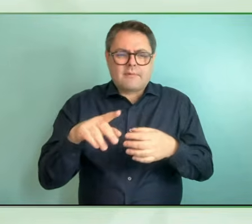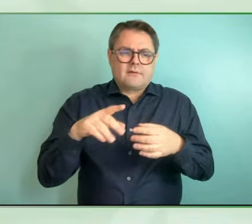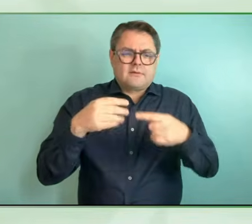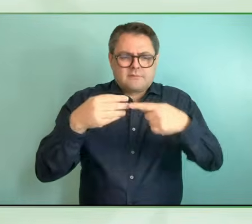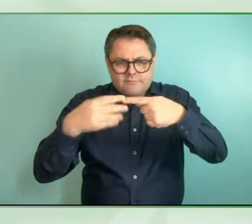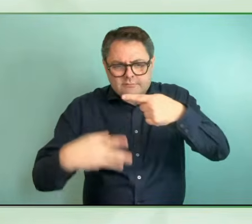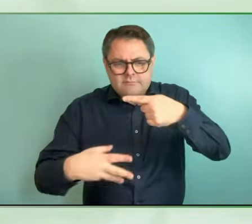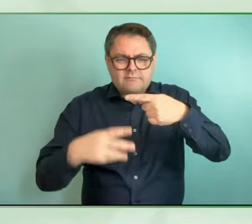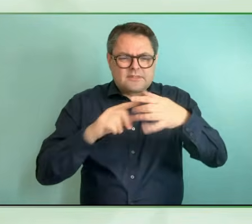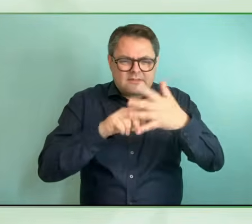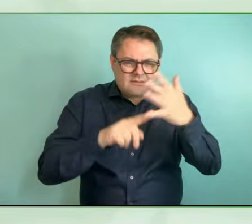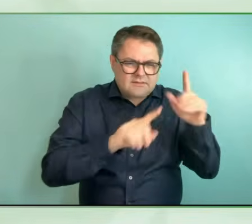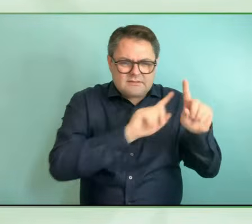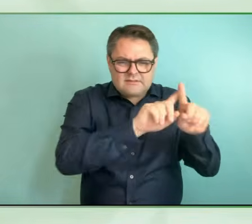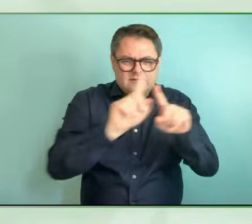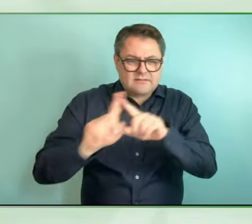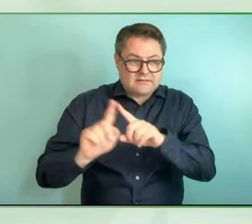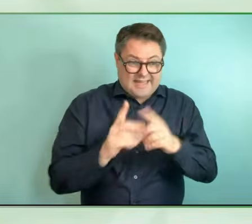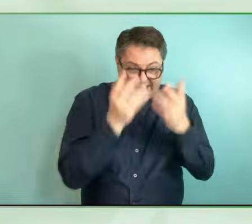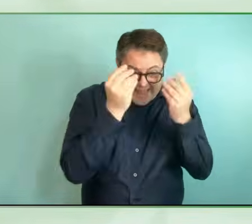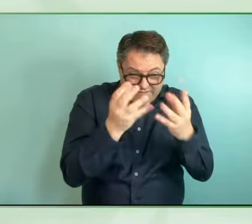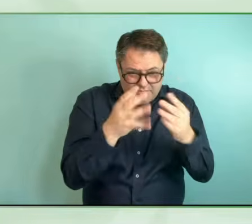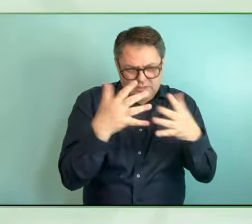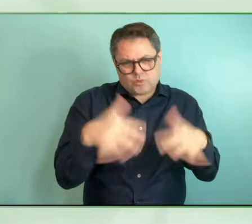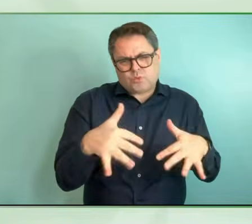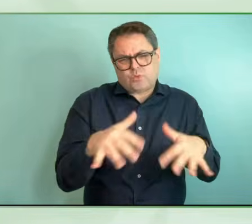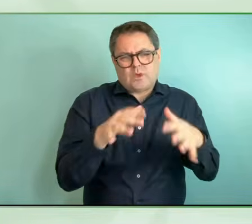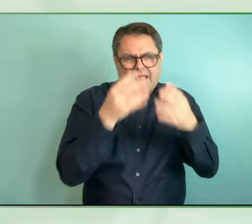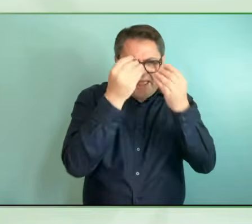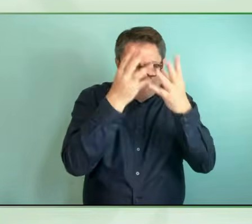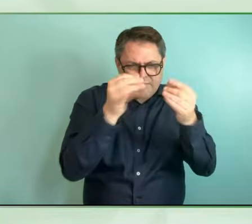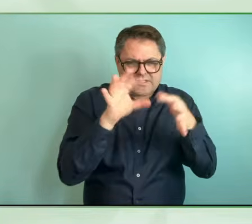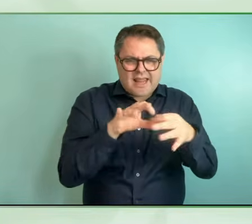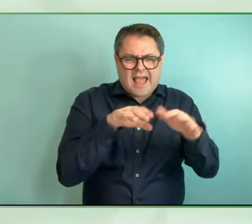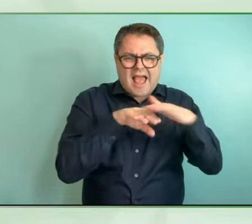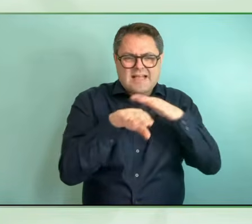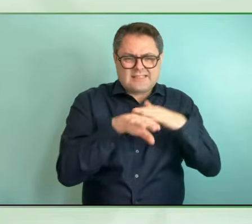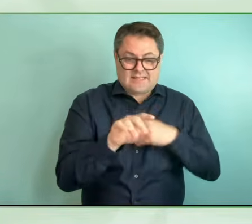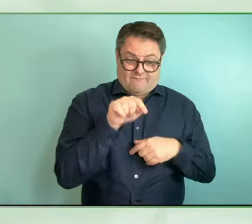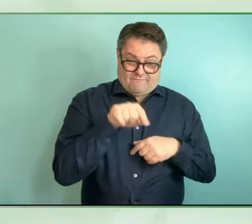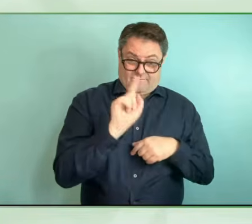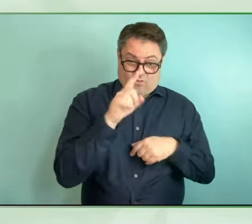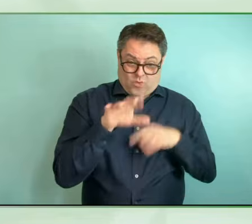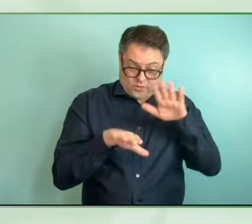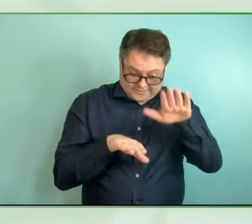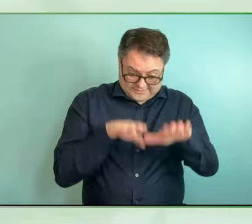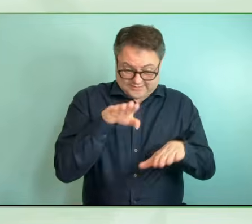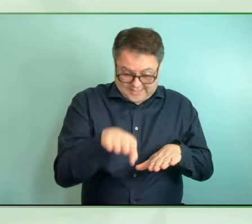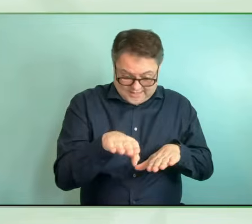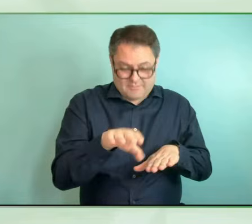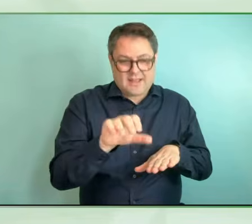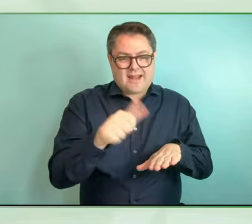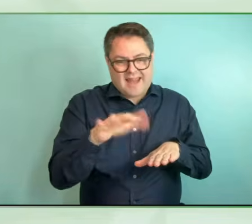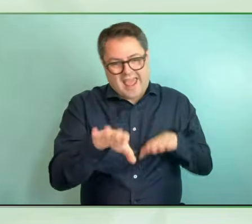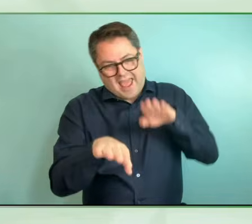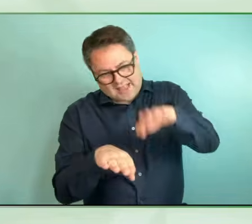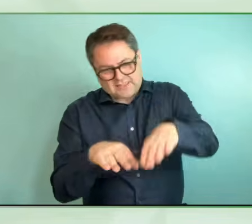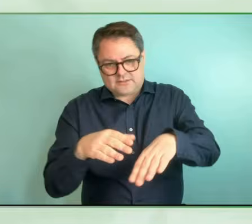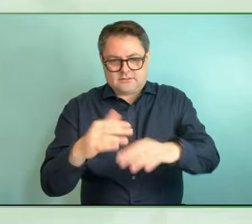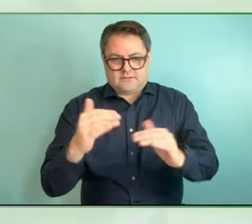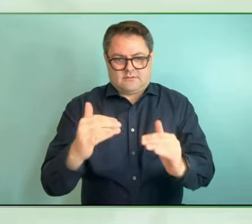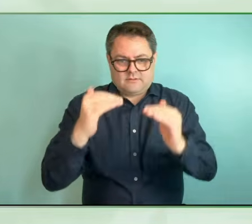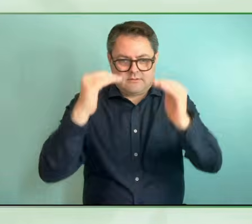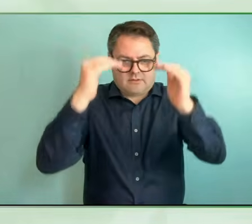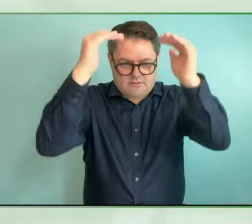people. And information and accessibility is the first step to make the world more accessible. Are you also